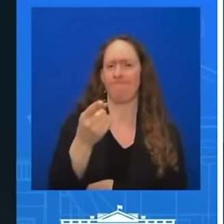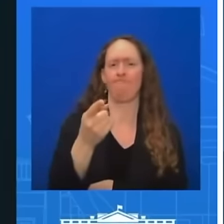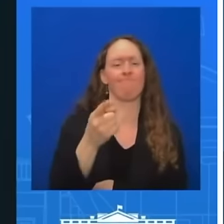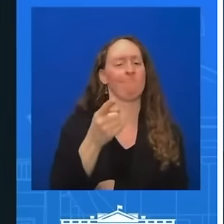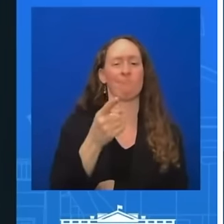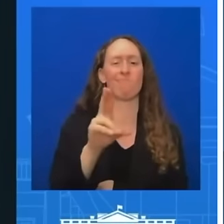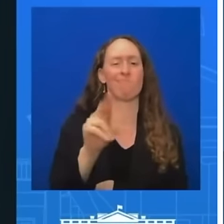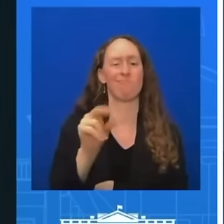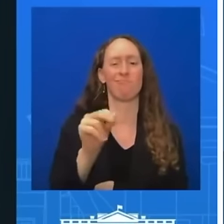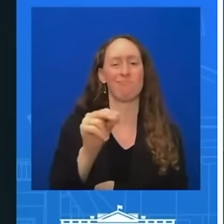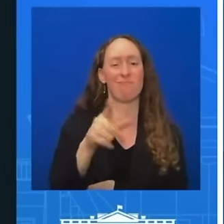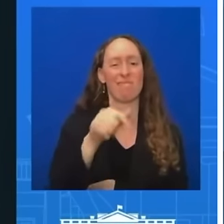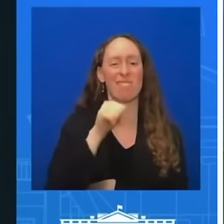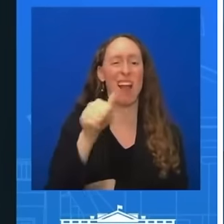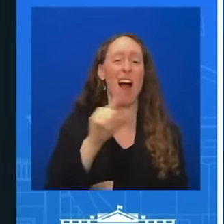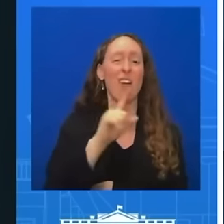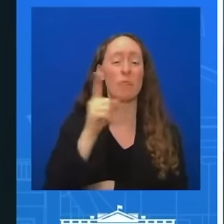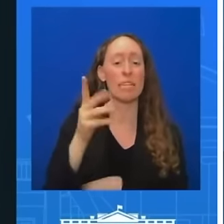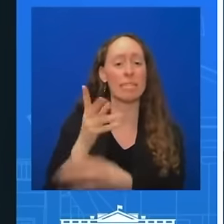times.